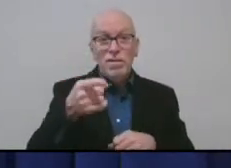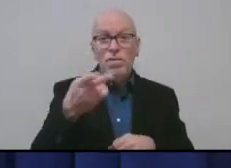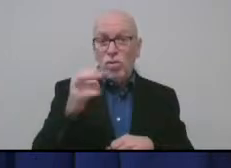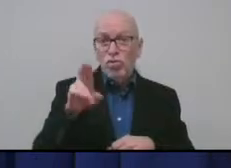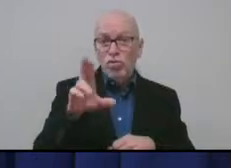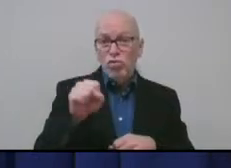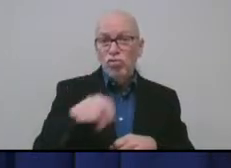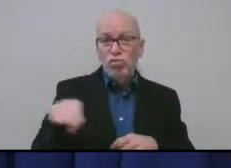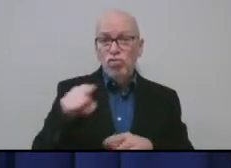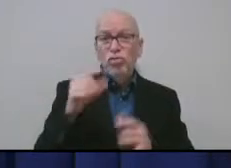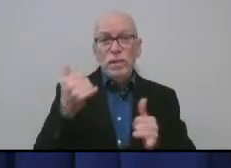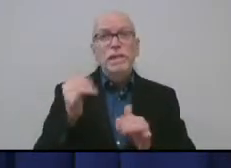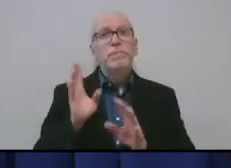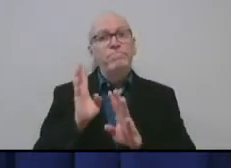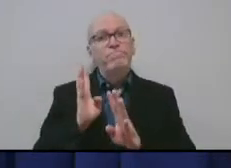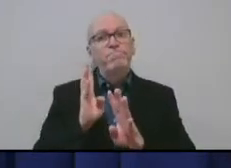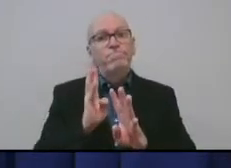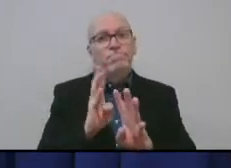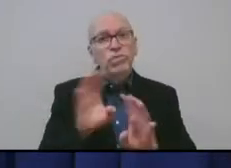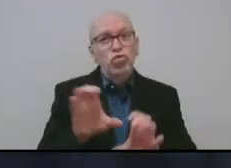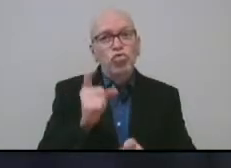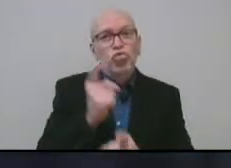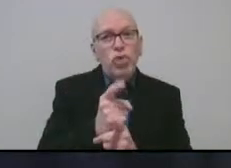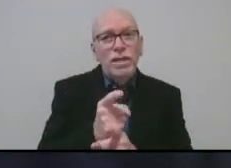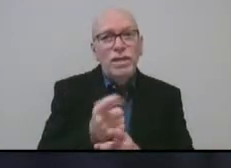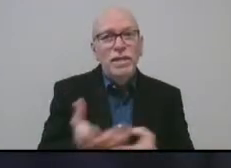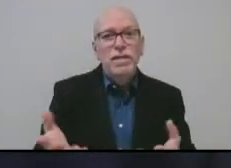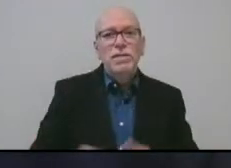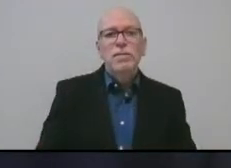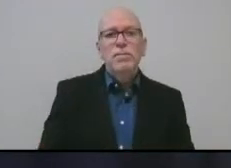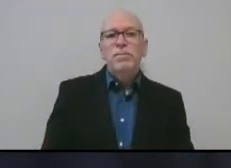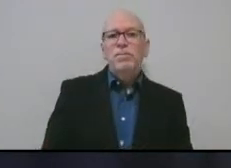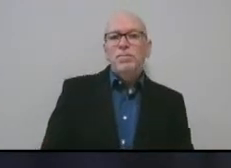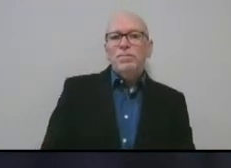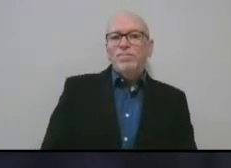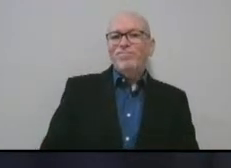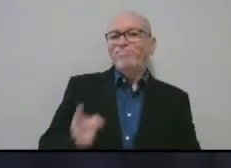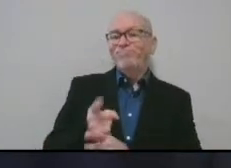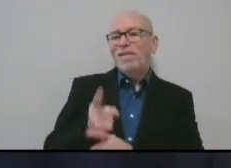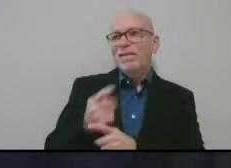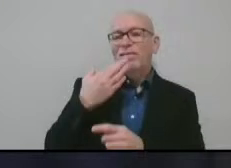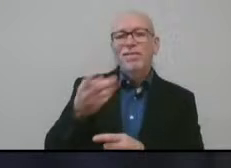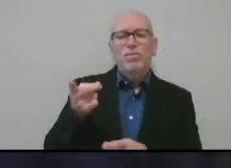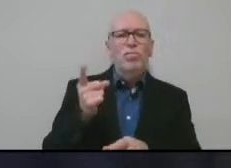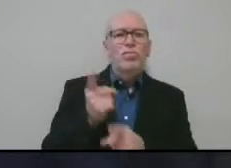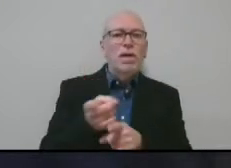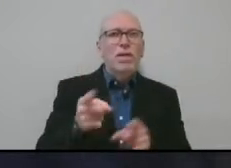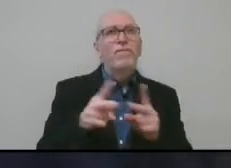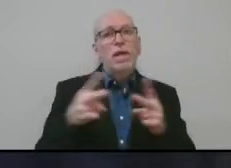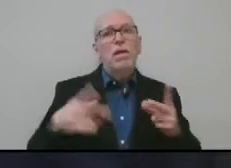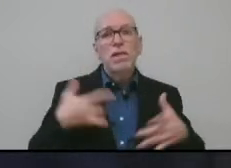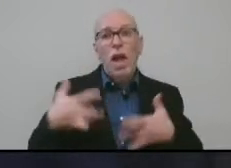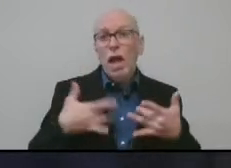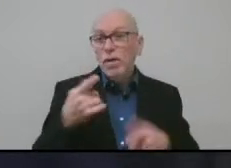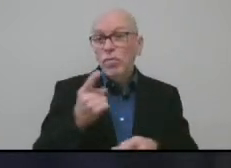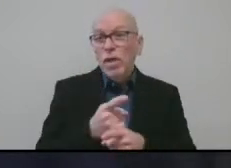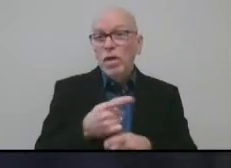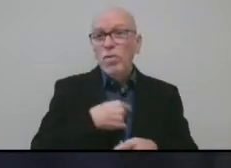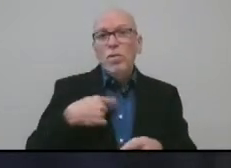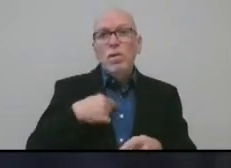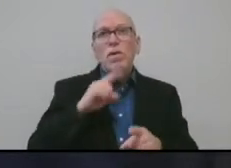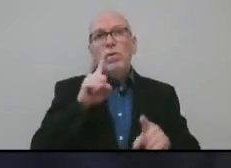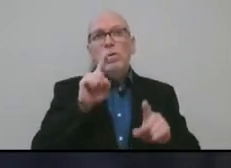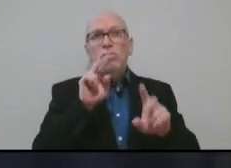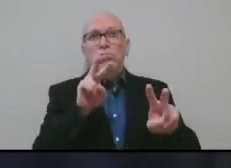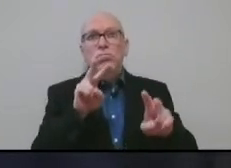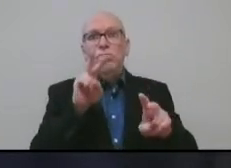stepping up and doing the right thing. Yes, thank you, Governor. It is very exciting. I mean, we were really hopeful that we would